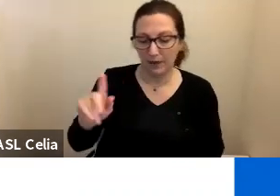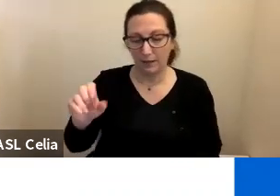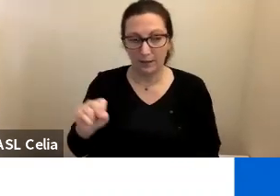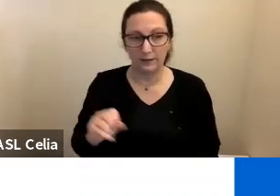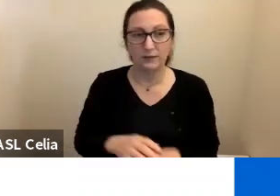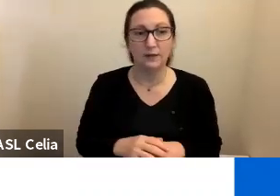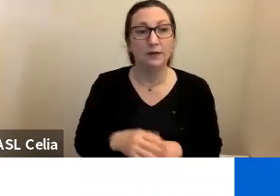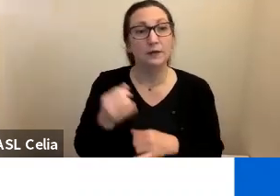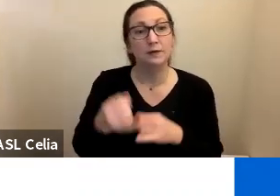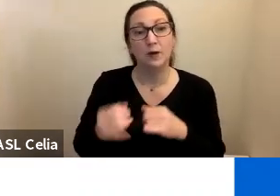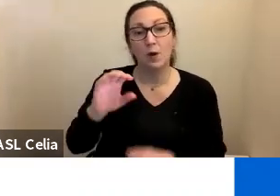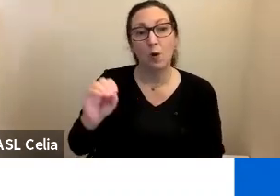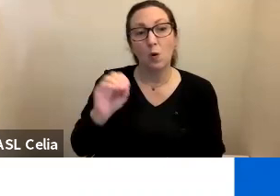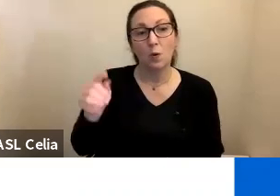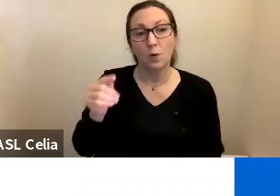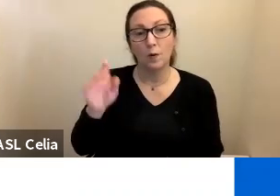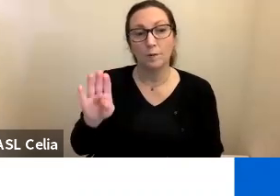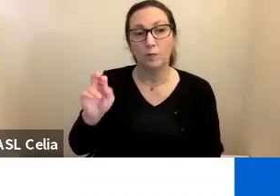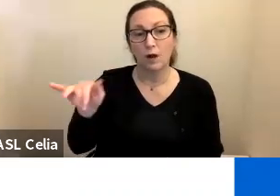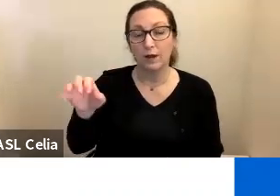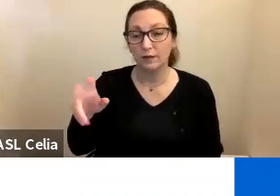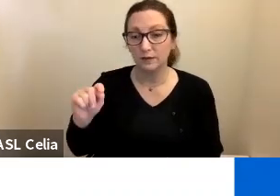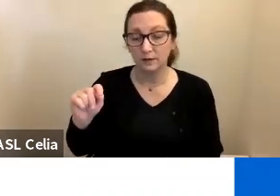Lastly, for O'Brien, the